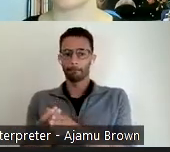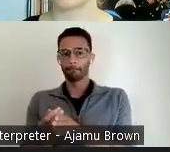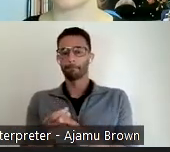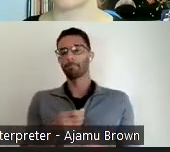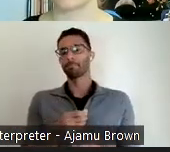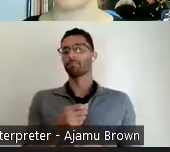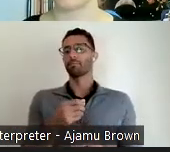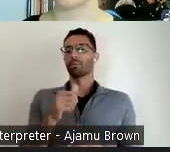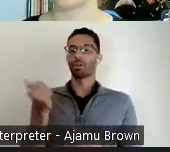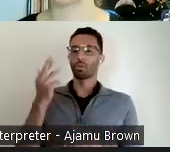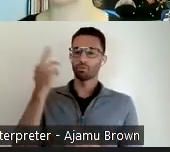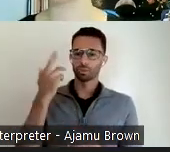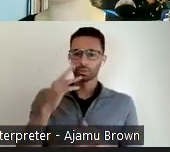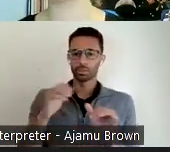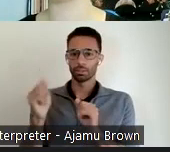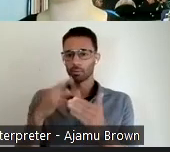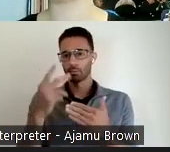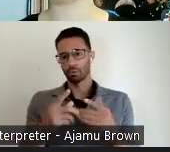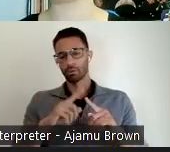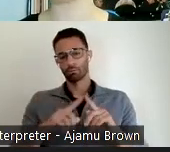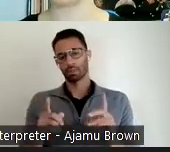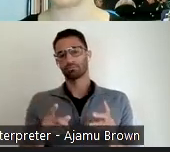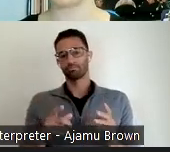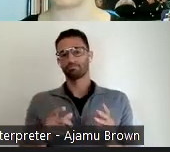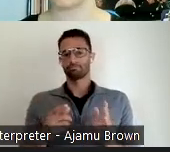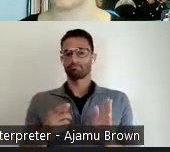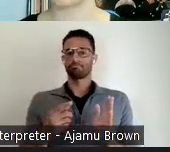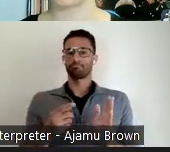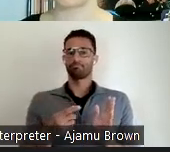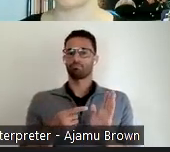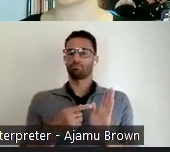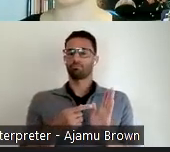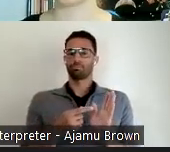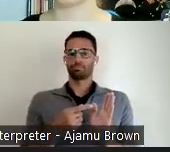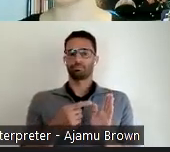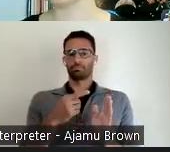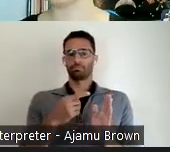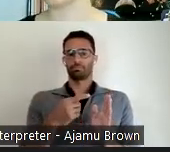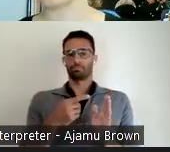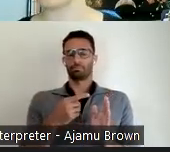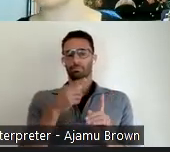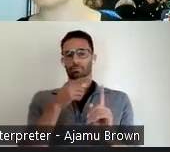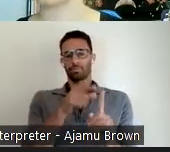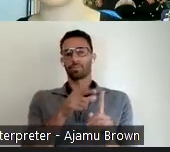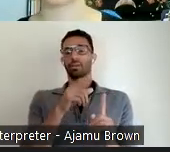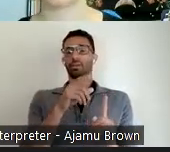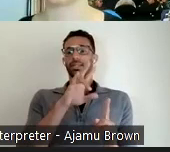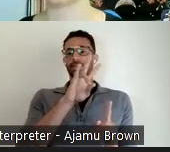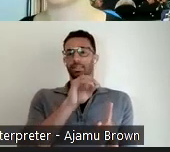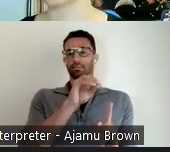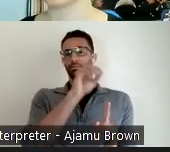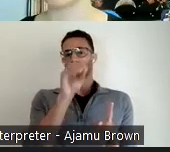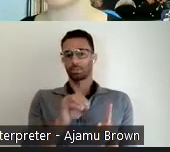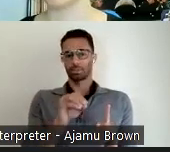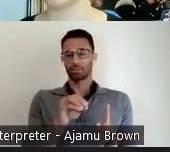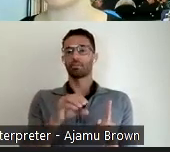other reasons. But that represents nearly 70% of our program exits who either moved into permanent subsidized housing